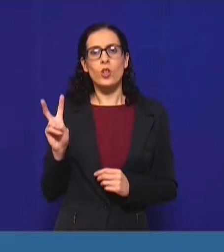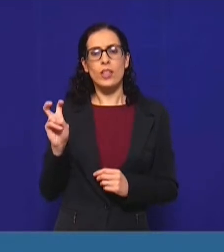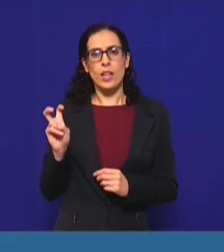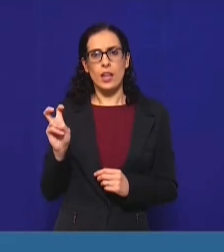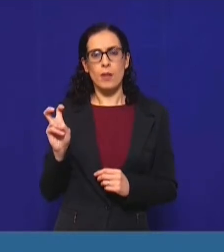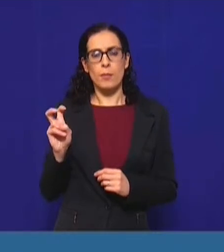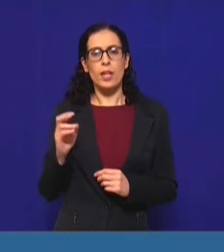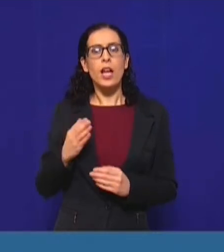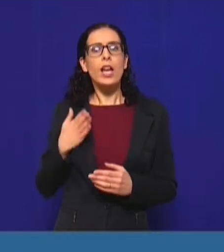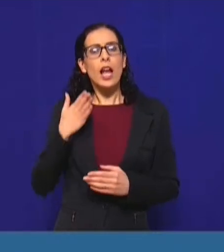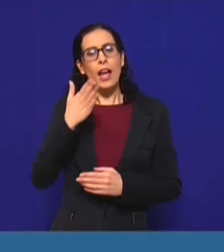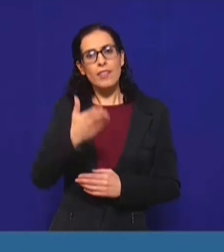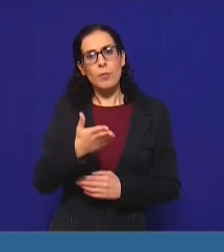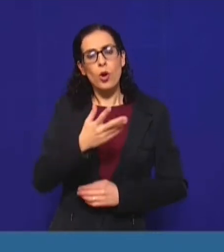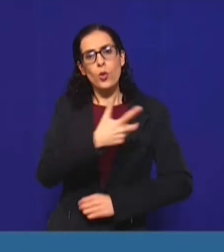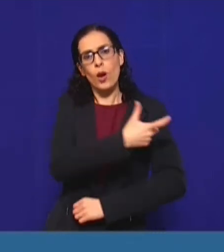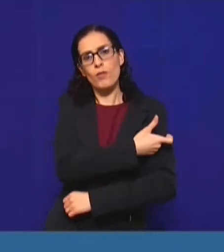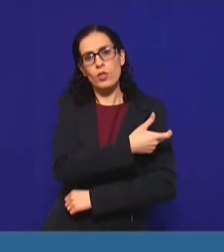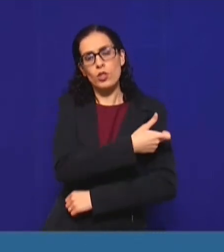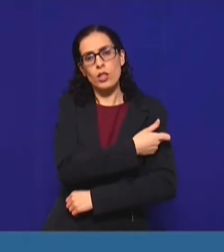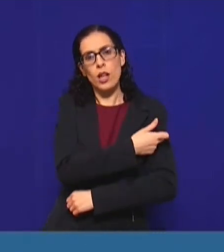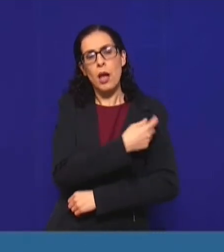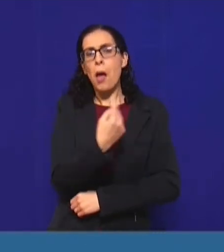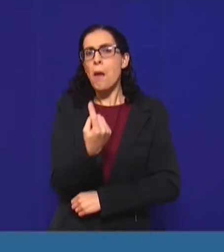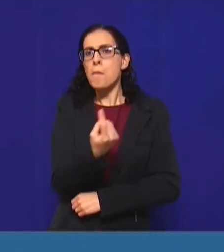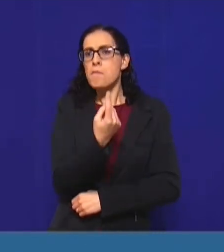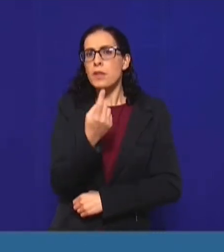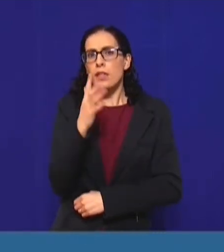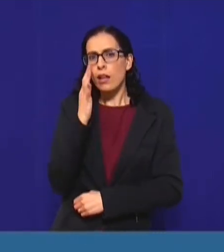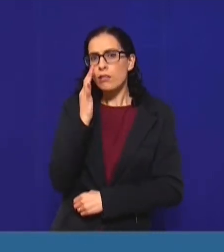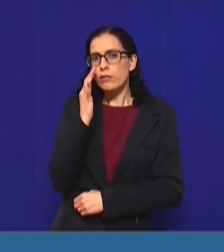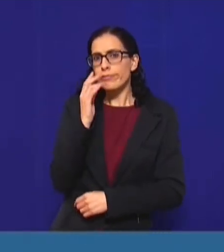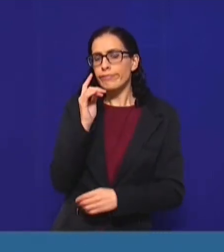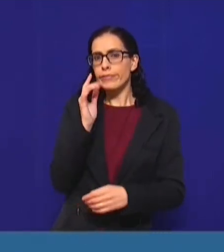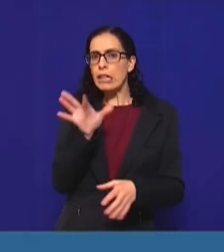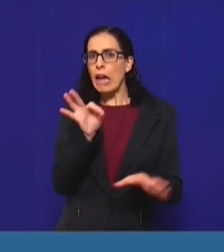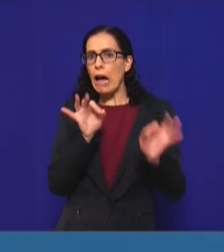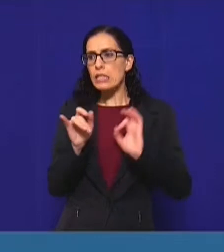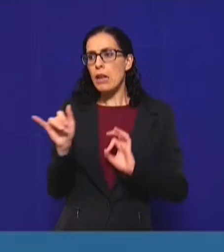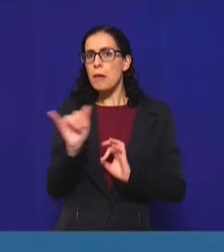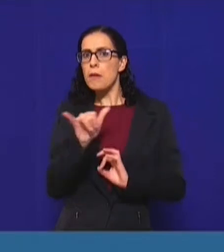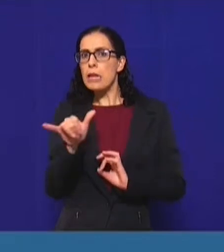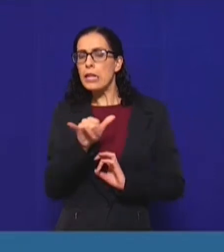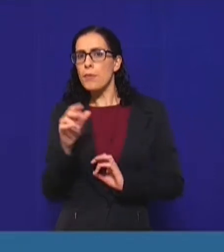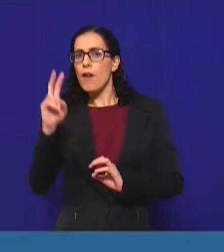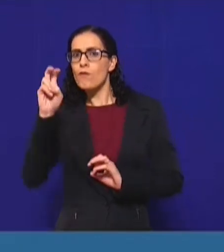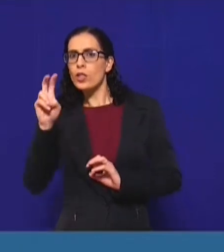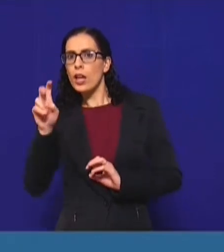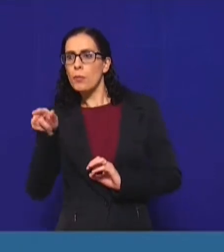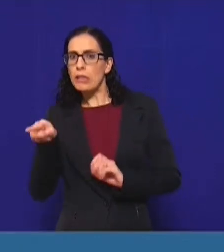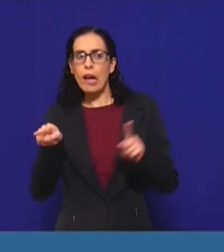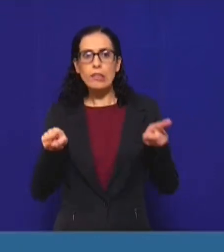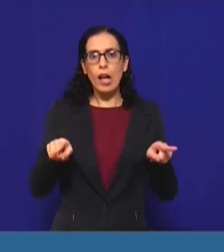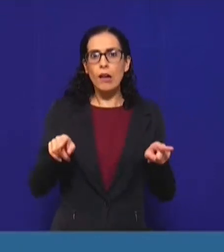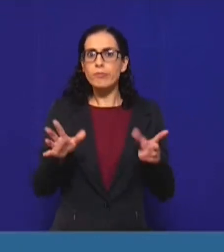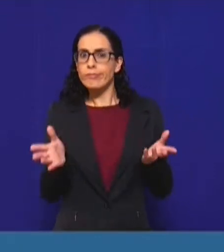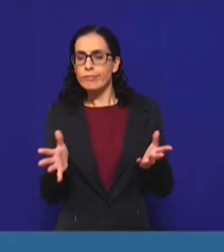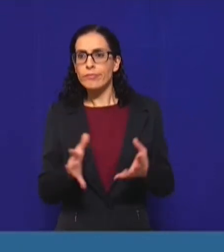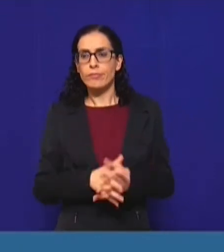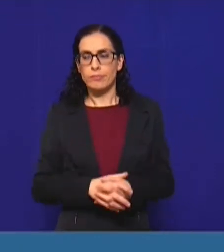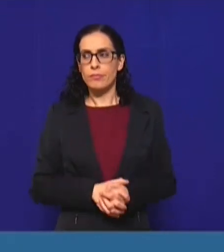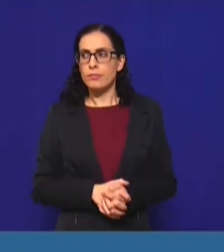prijorità l-vaċċin. Min qed jiddetermina min huma? Mela, importanti bħalma spjegajt iva